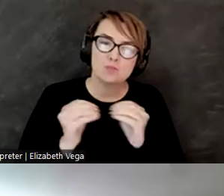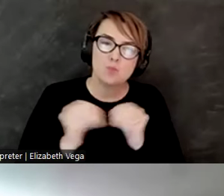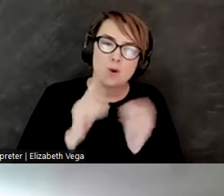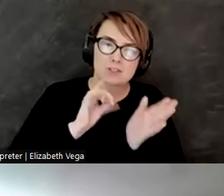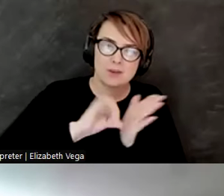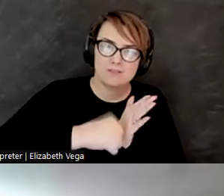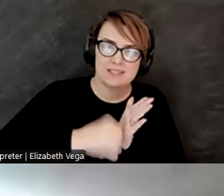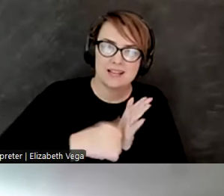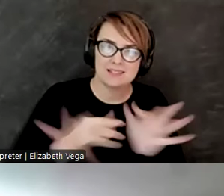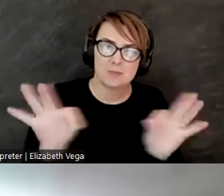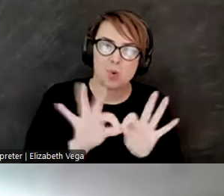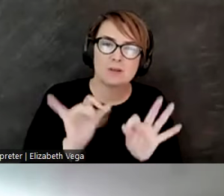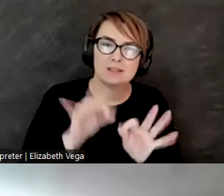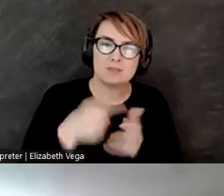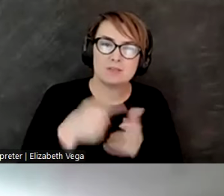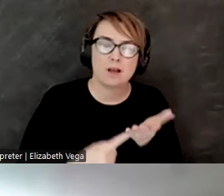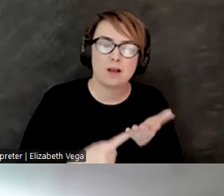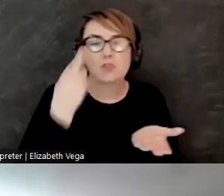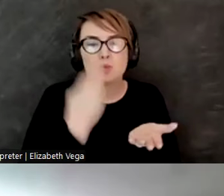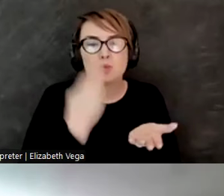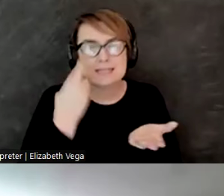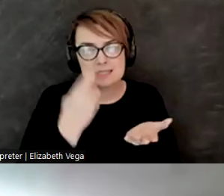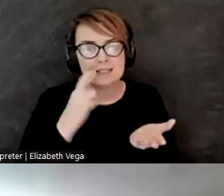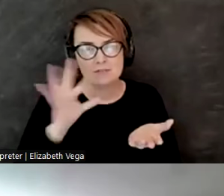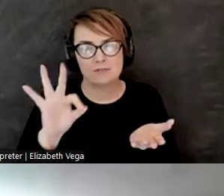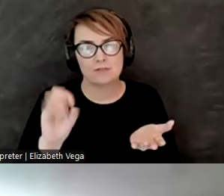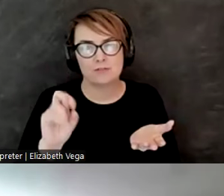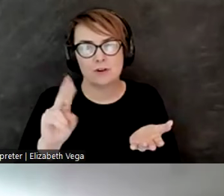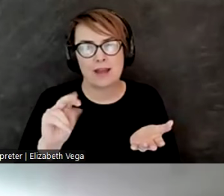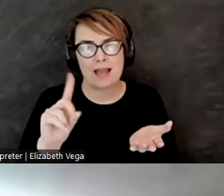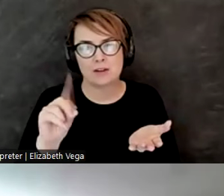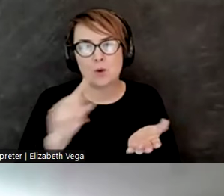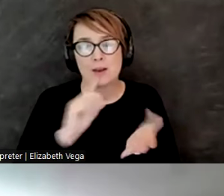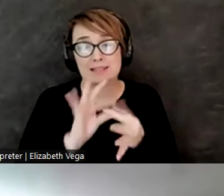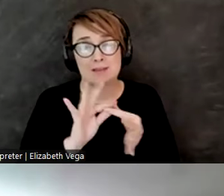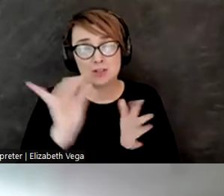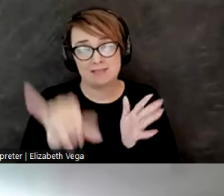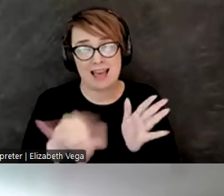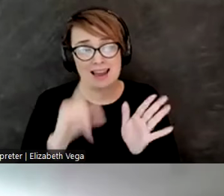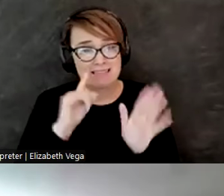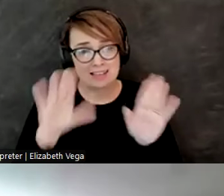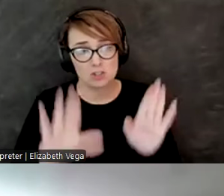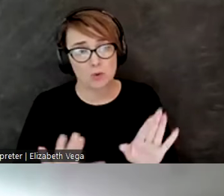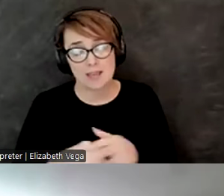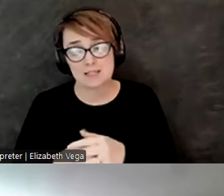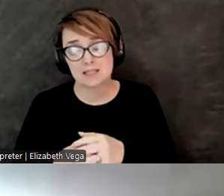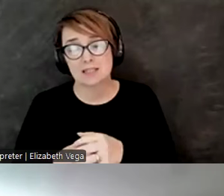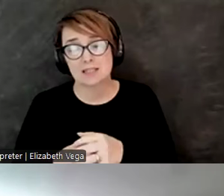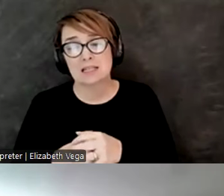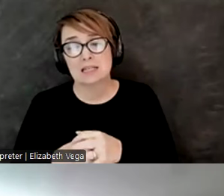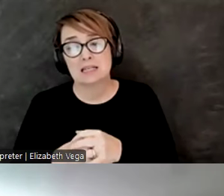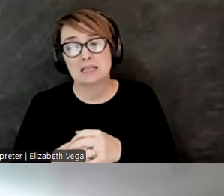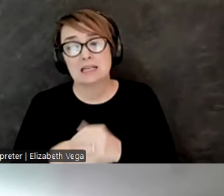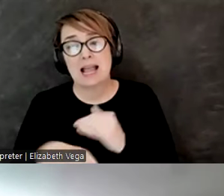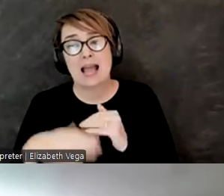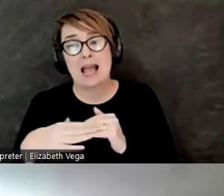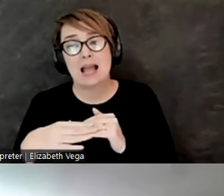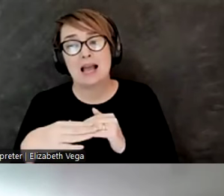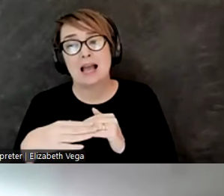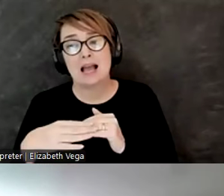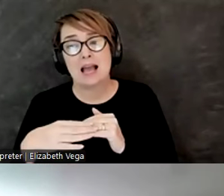of what doing, you know, the reason for Fernando's, I think, mentioning it, which I think is great. I just think that at least we don't, you know,